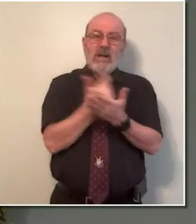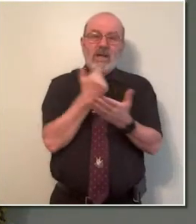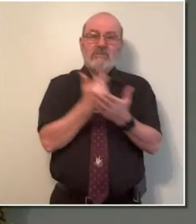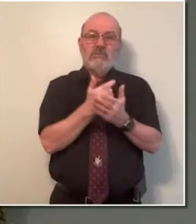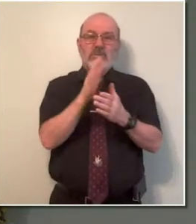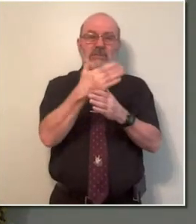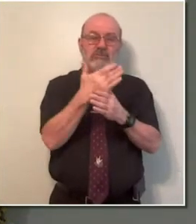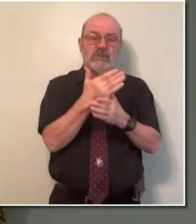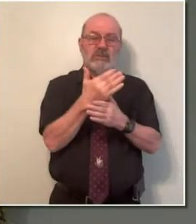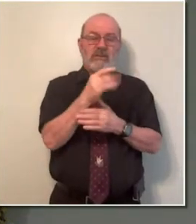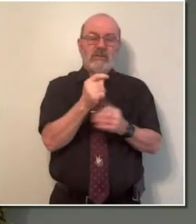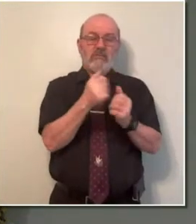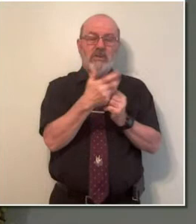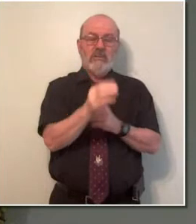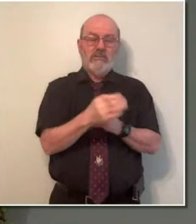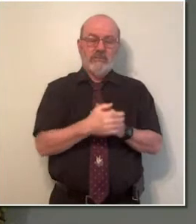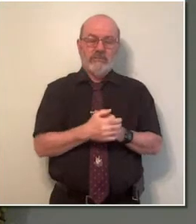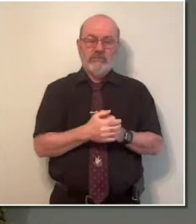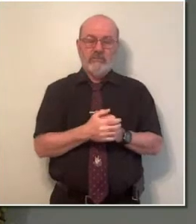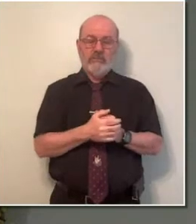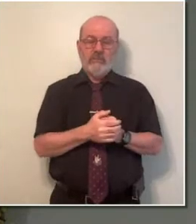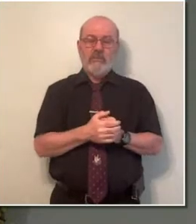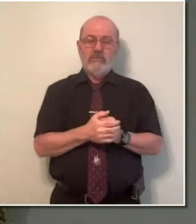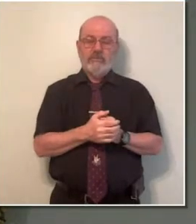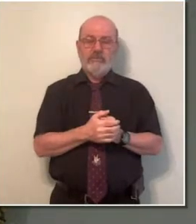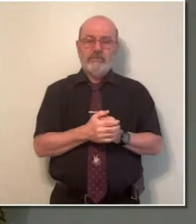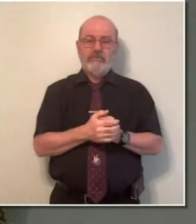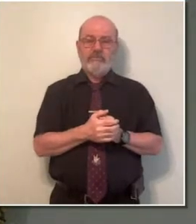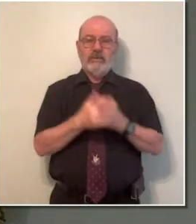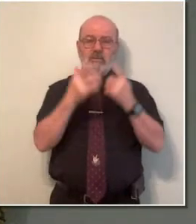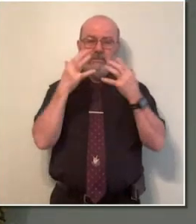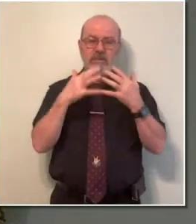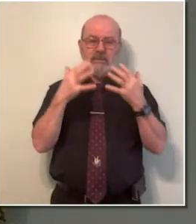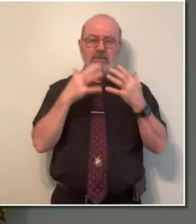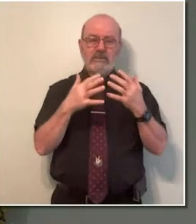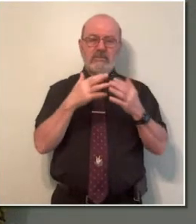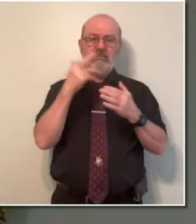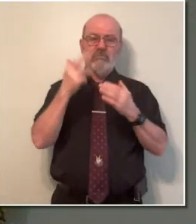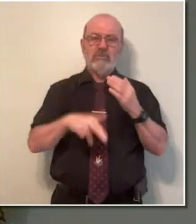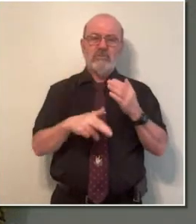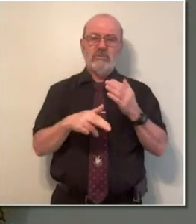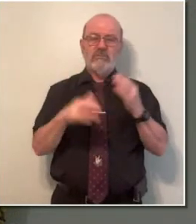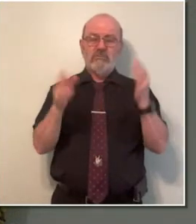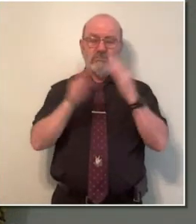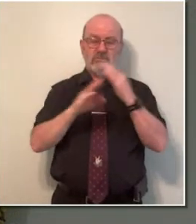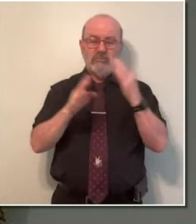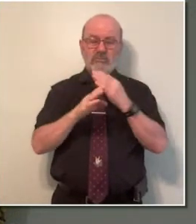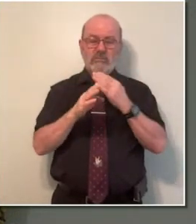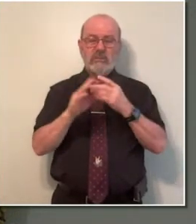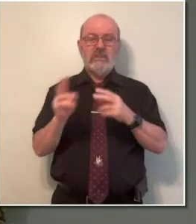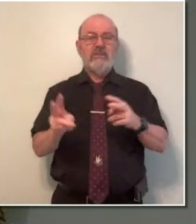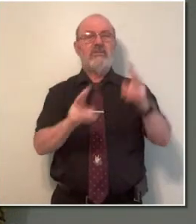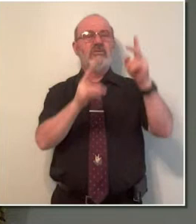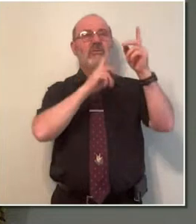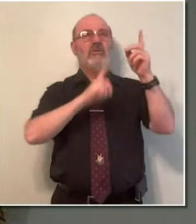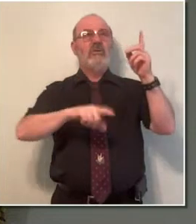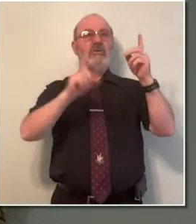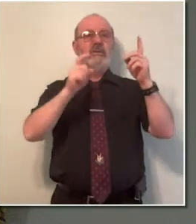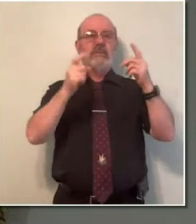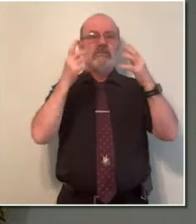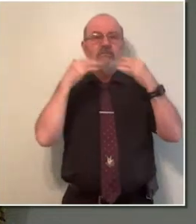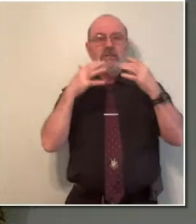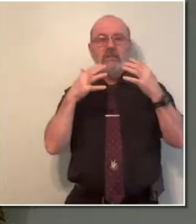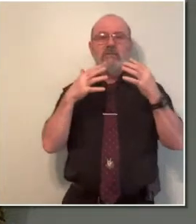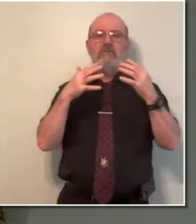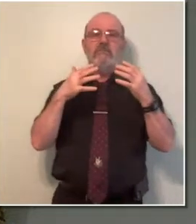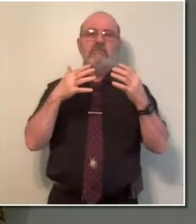it with them. If the tears are a result of trouble, then turn to the Lord. But if there's a need for tears,